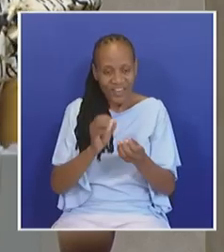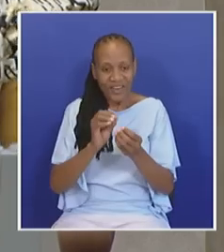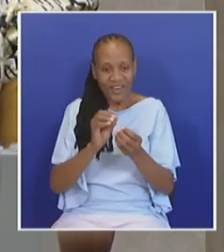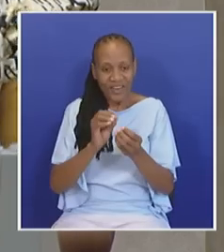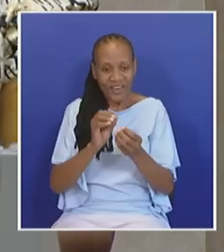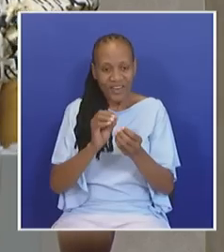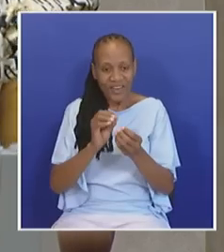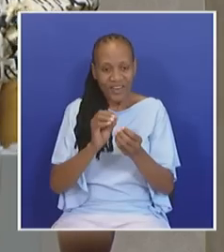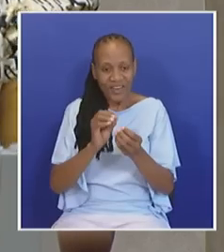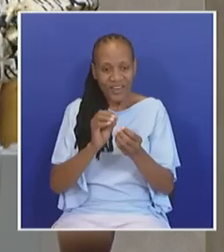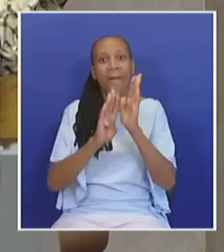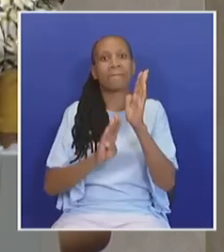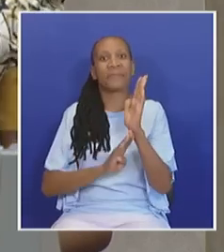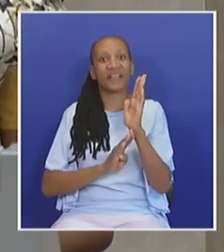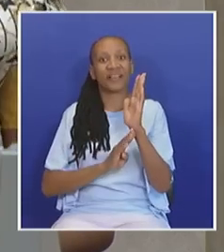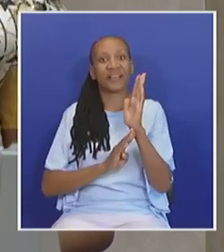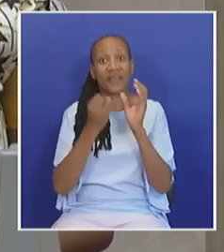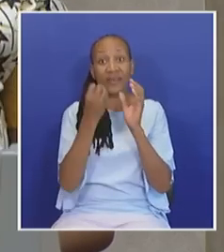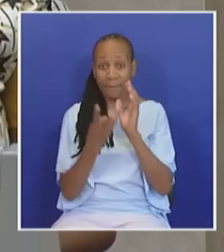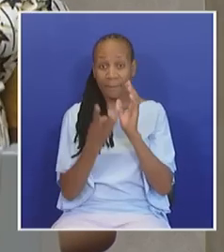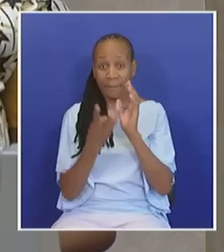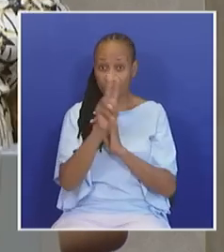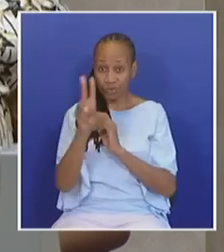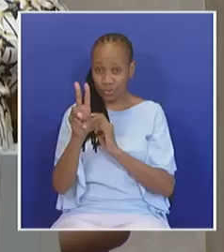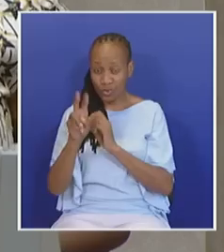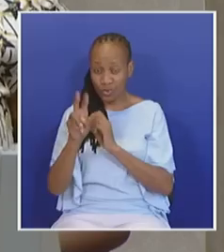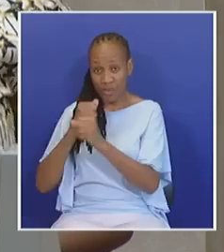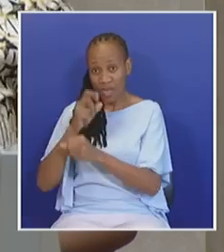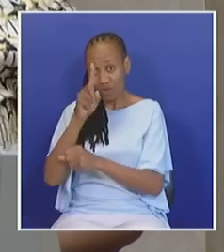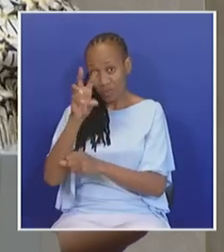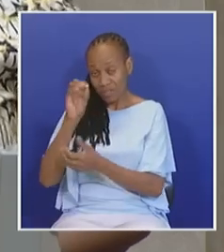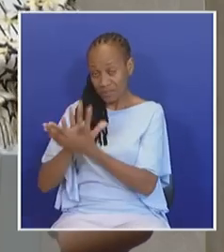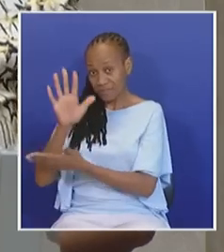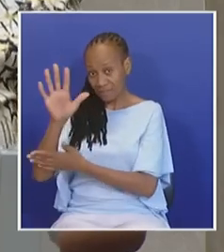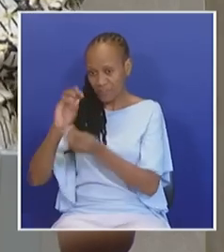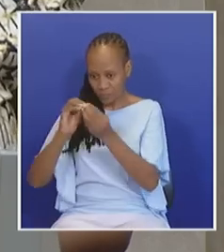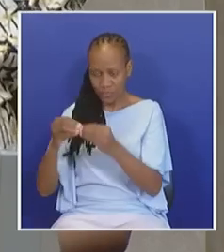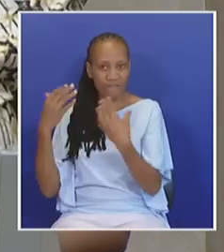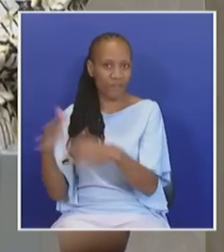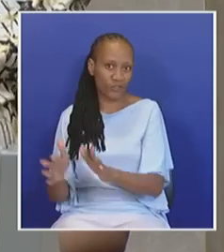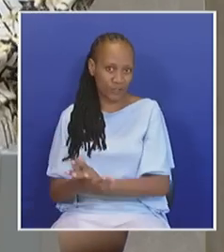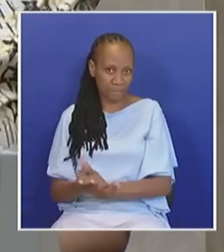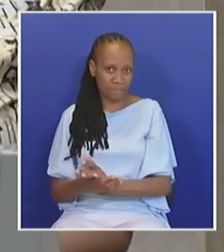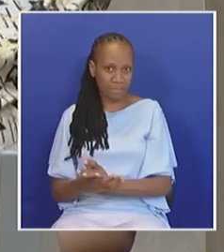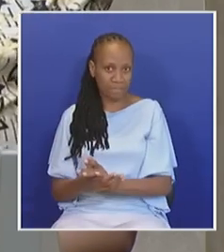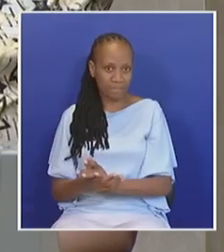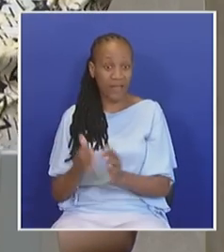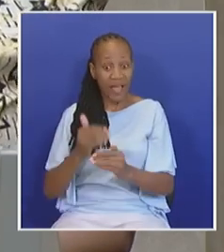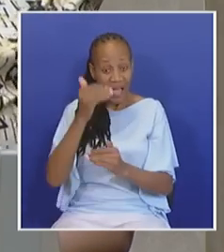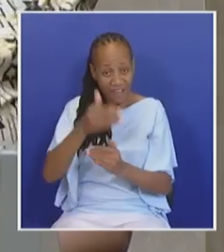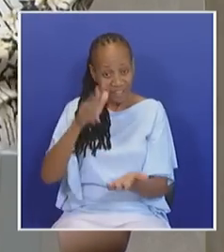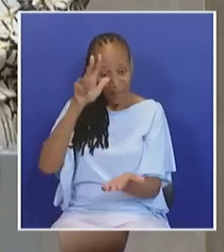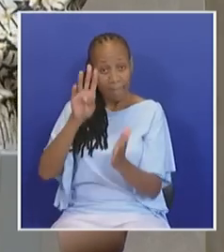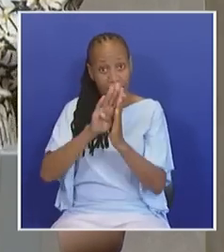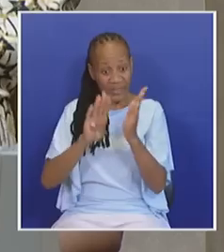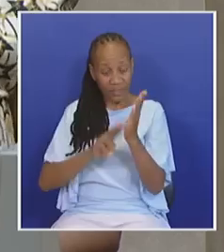Amendment Bill, Bill 22 of 2015. Subsequent to the adoption of the bill by